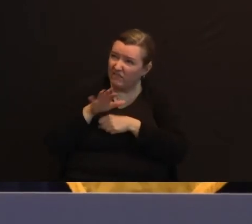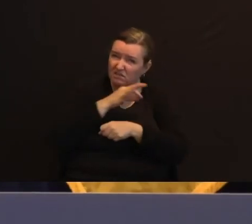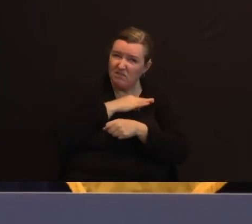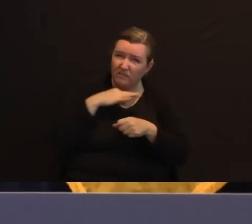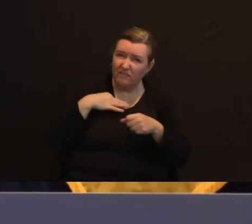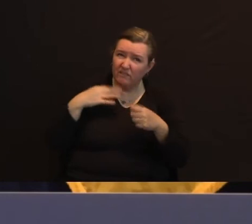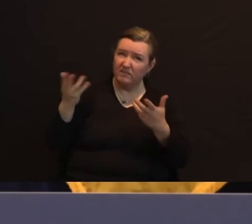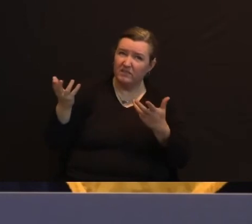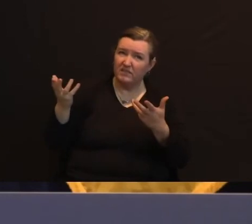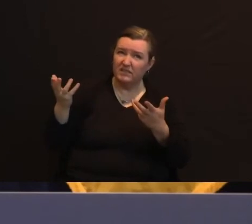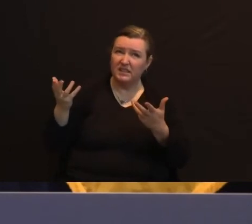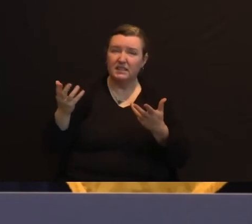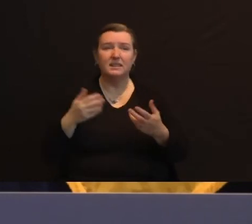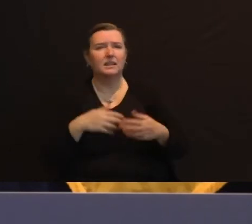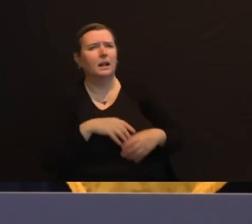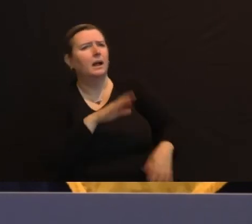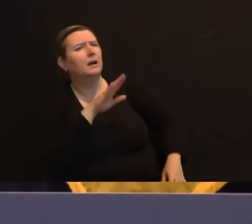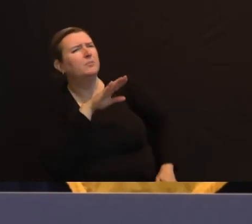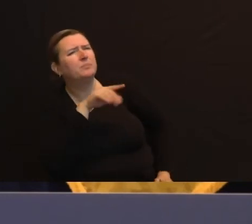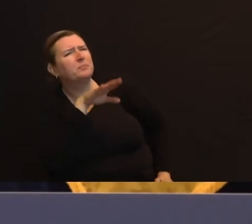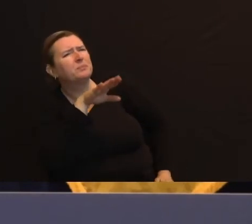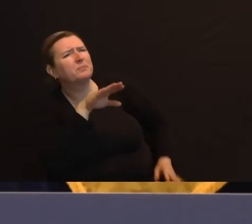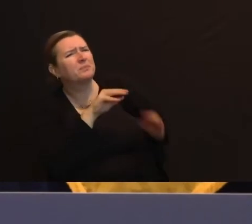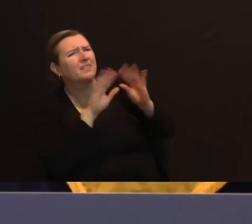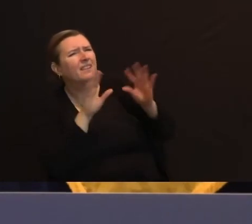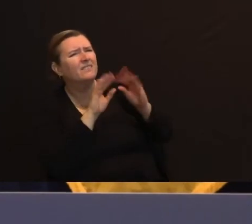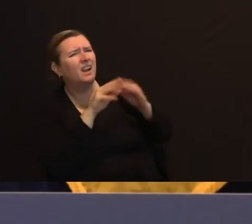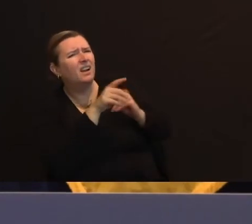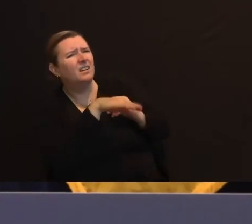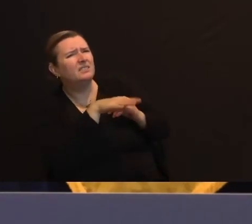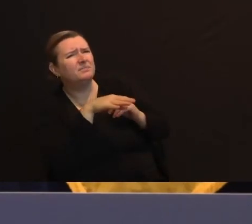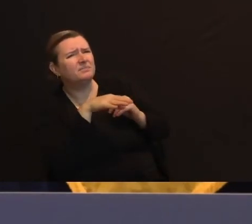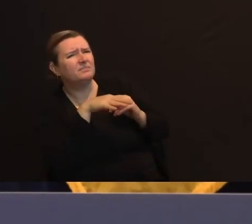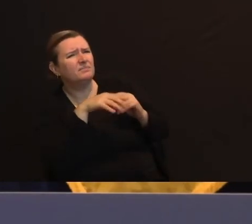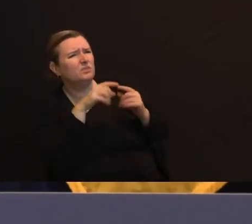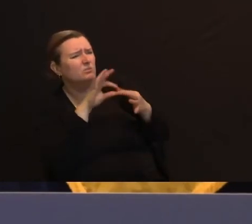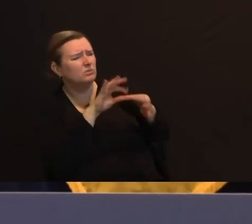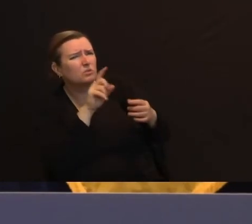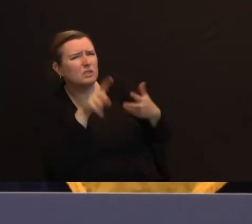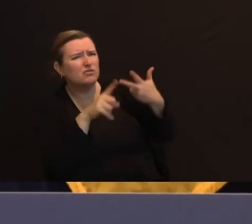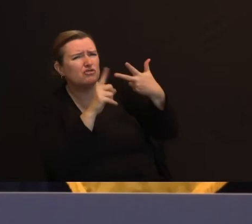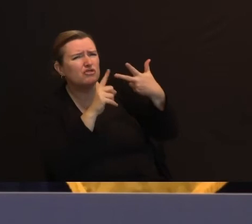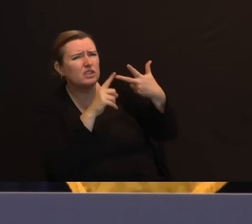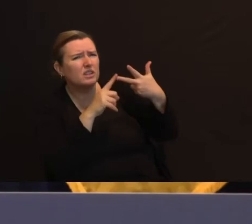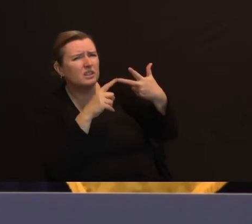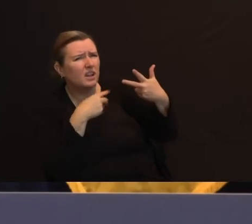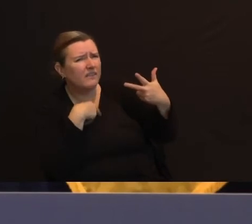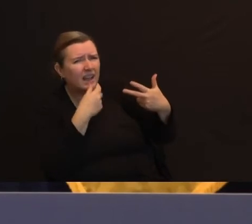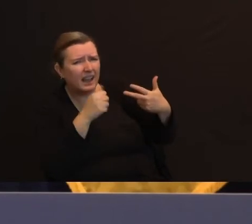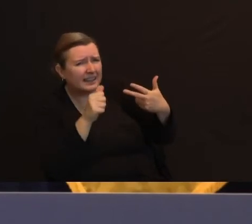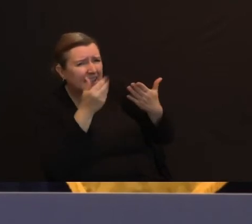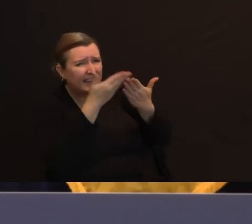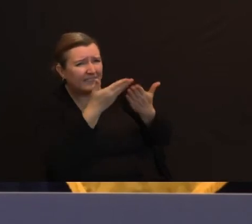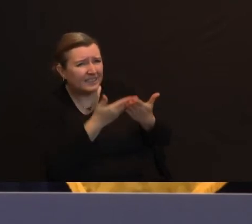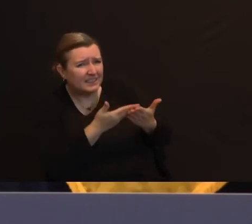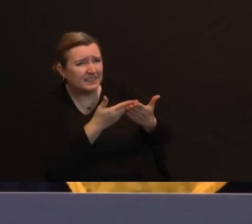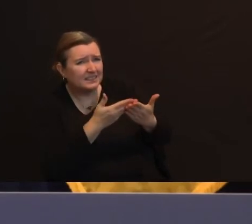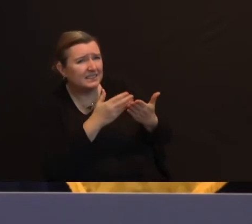third question was, are small gatherings abating, did you say? Yes. Do you have any evidence of that? Yeah.